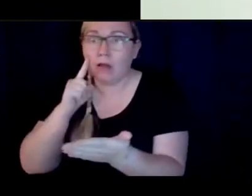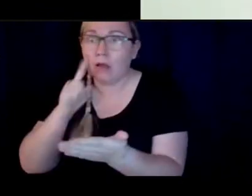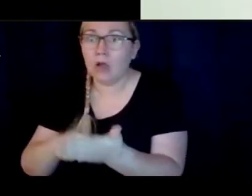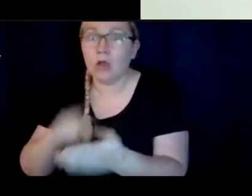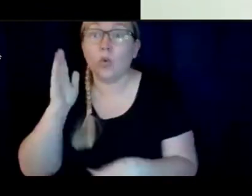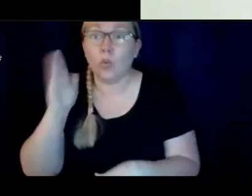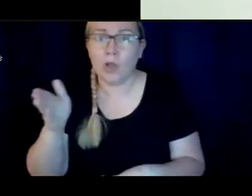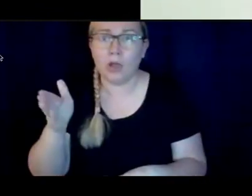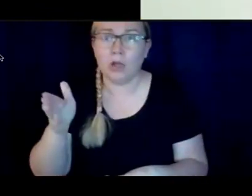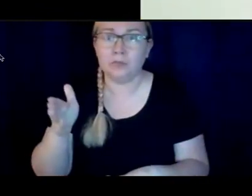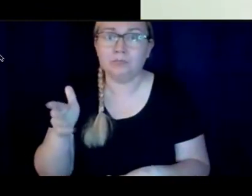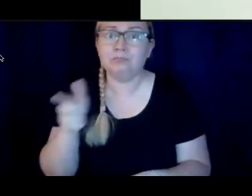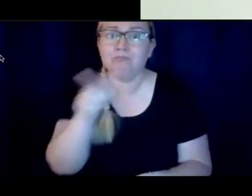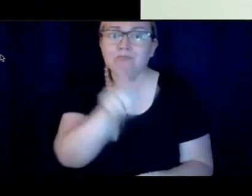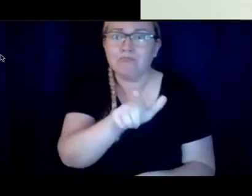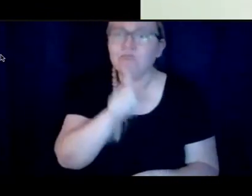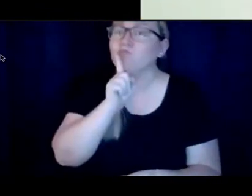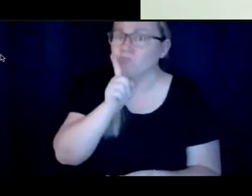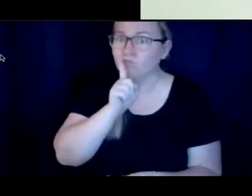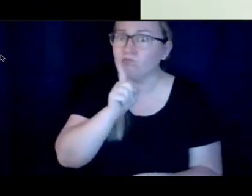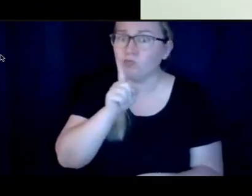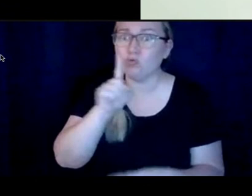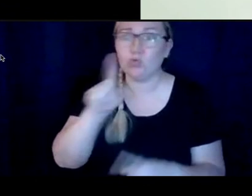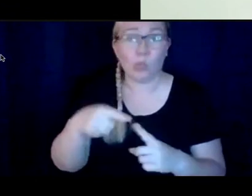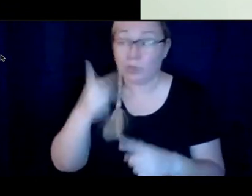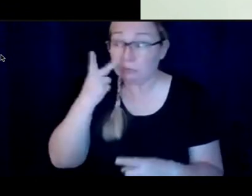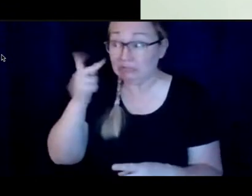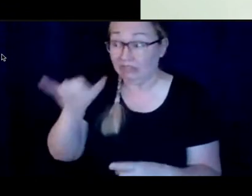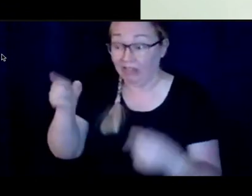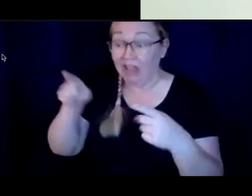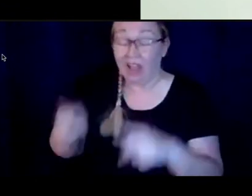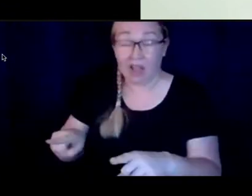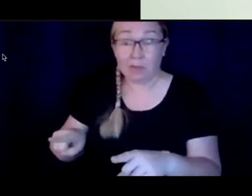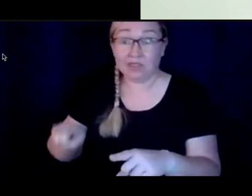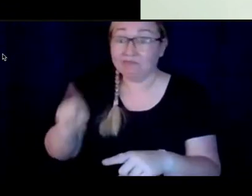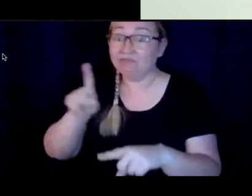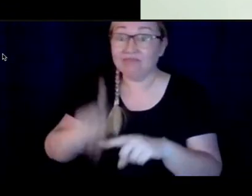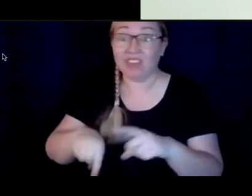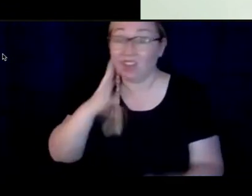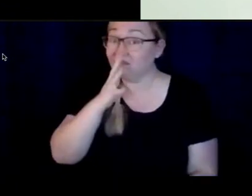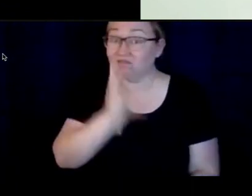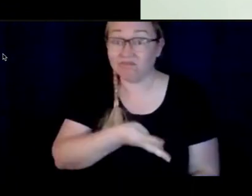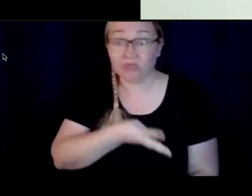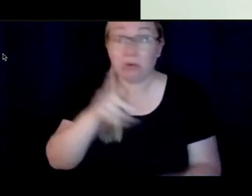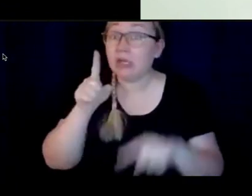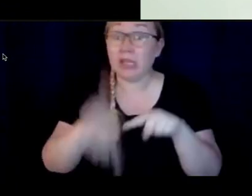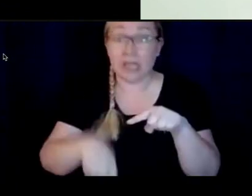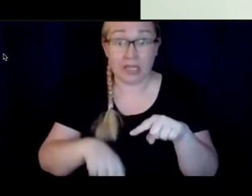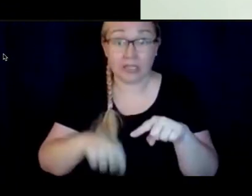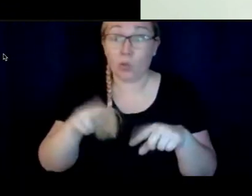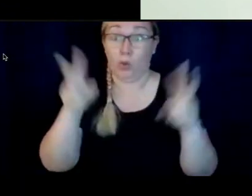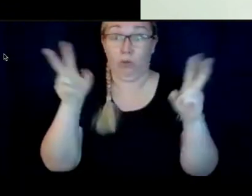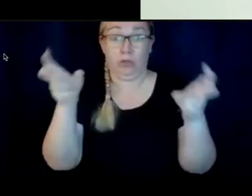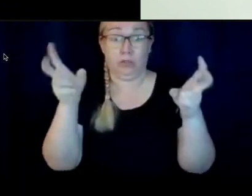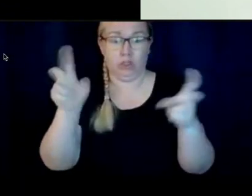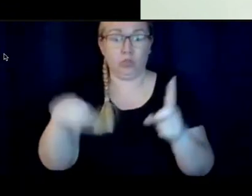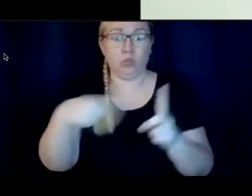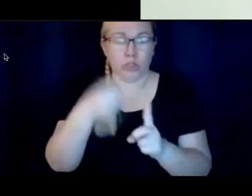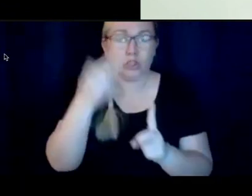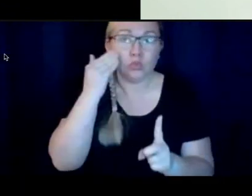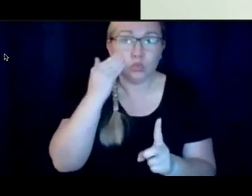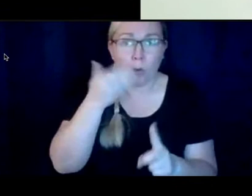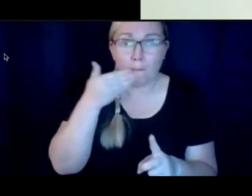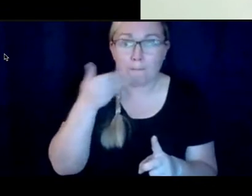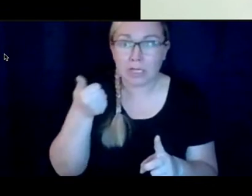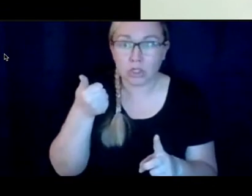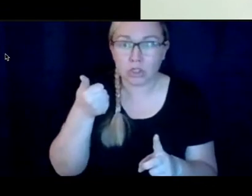Absolutely. I think you hit it right on. Once you see it, you can't unsee it. I also like the term, once you know better, you do